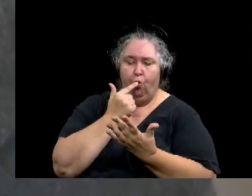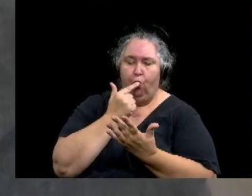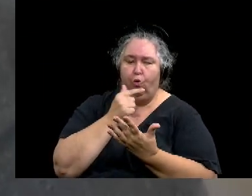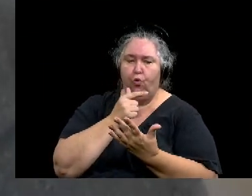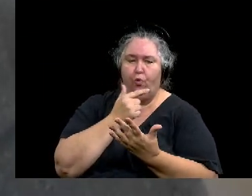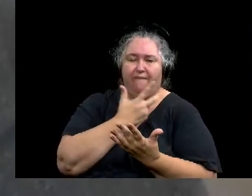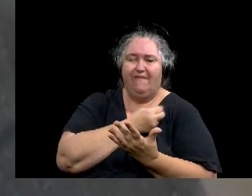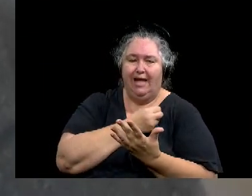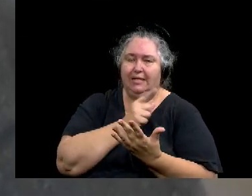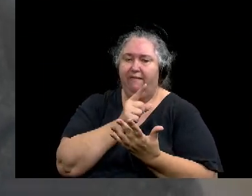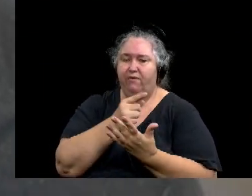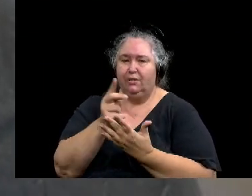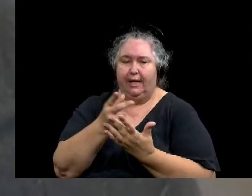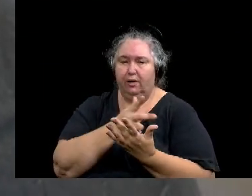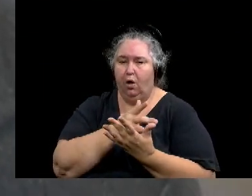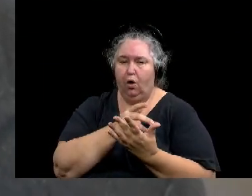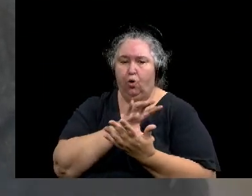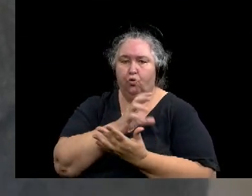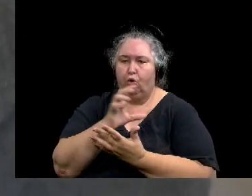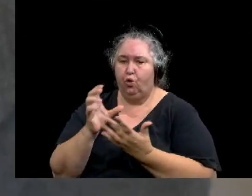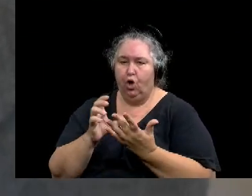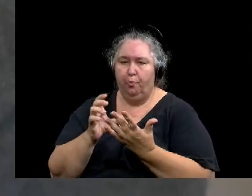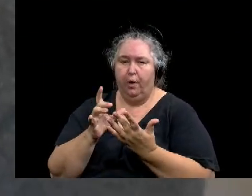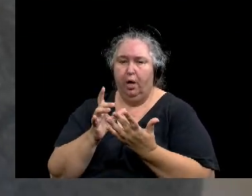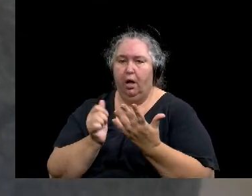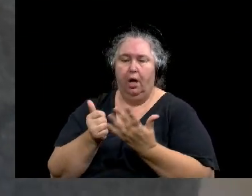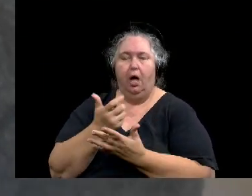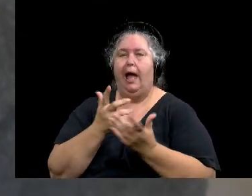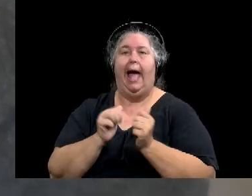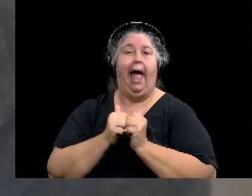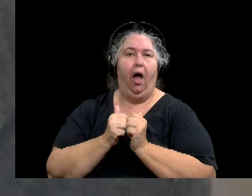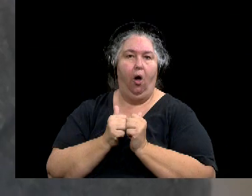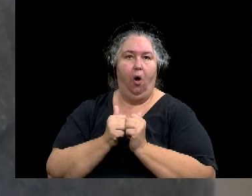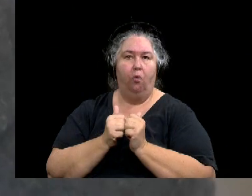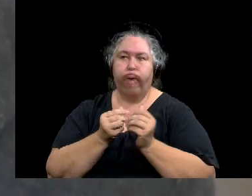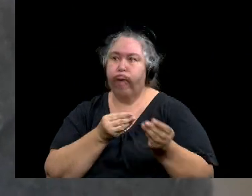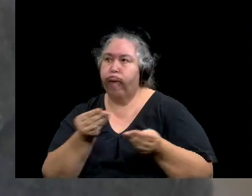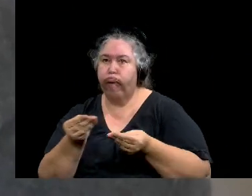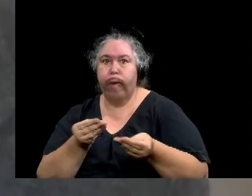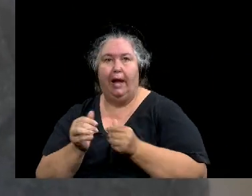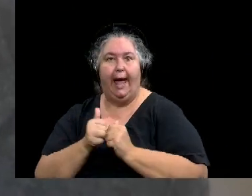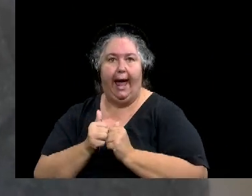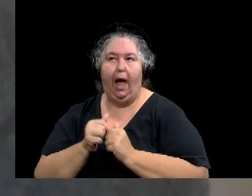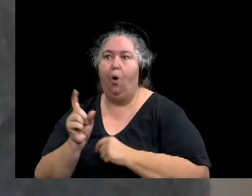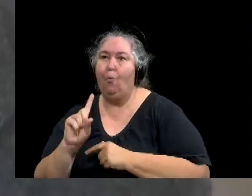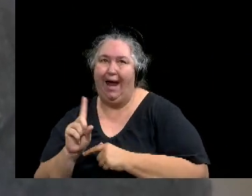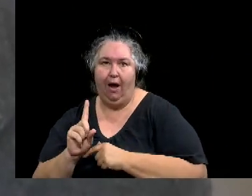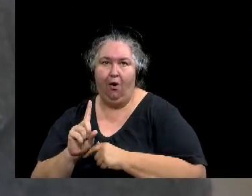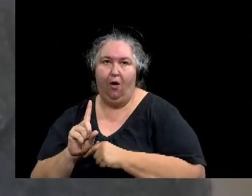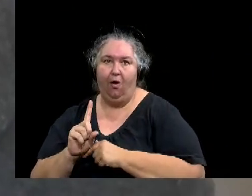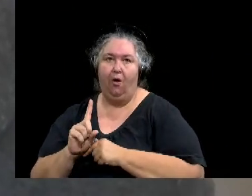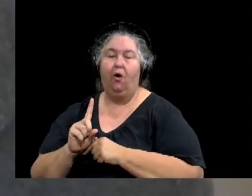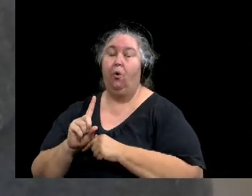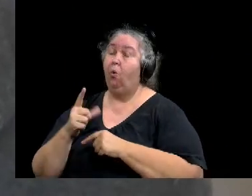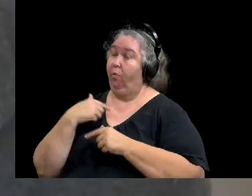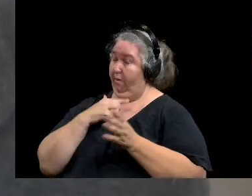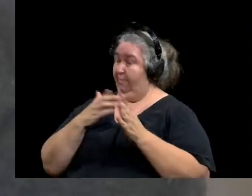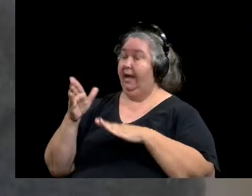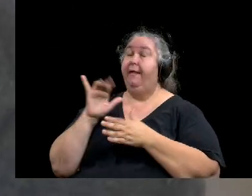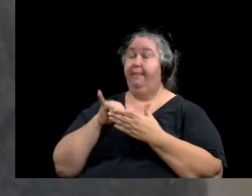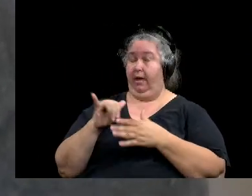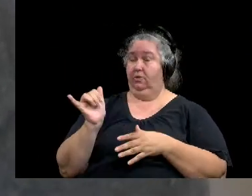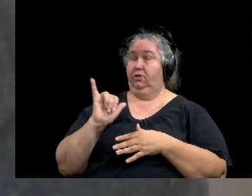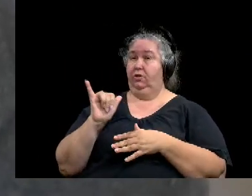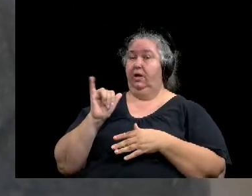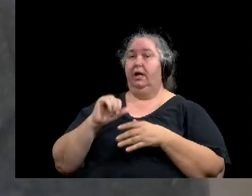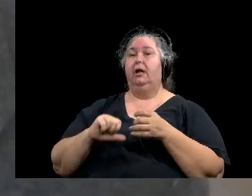will be vaccinated, what priority and uptake estimates are, where they will be vaccinated, and advocate